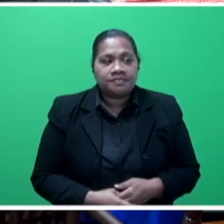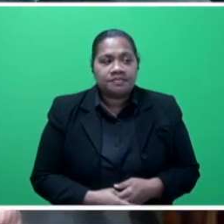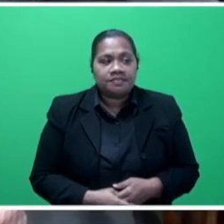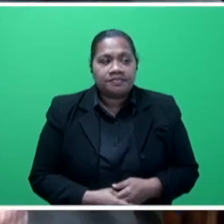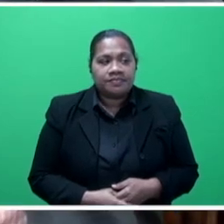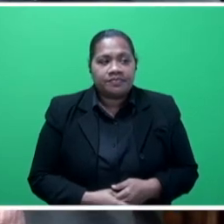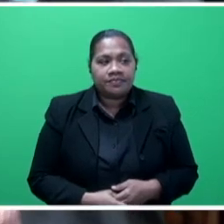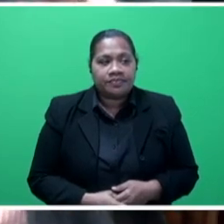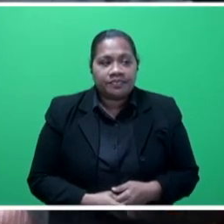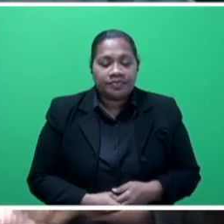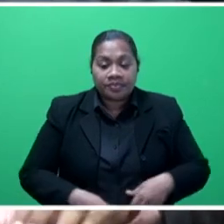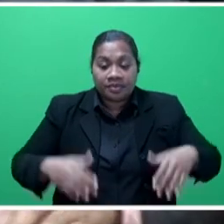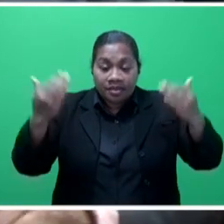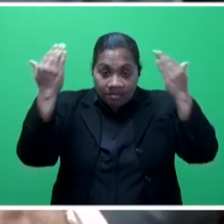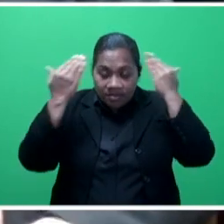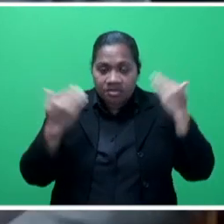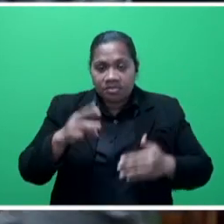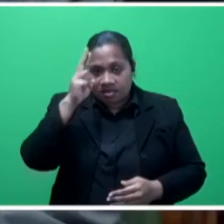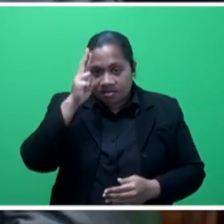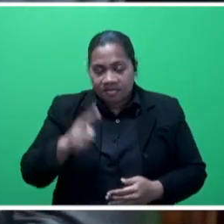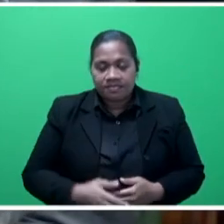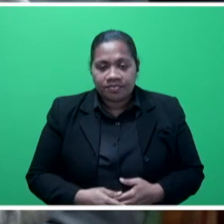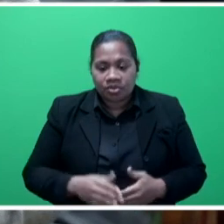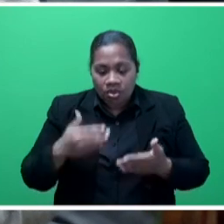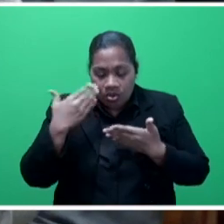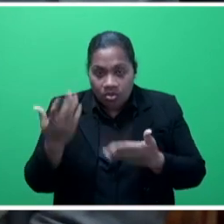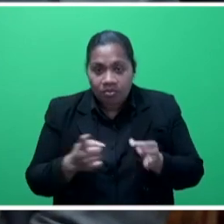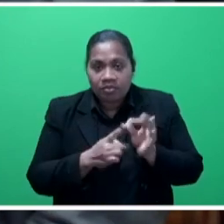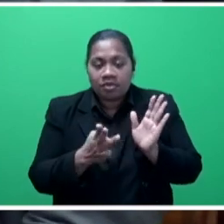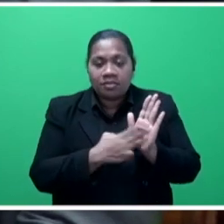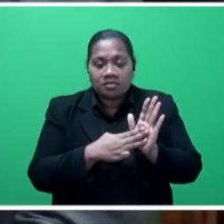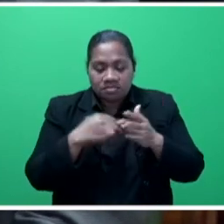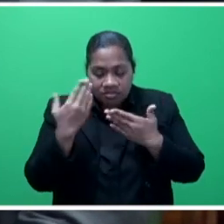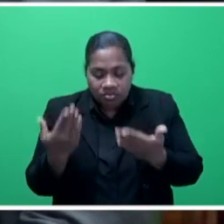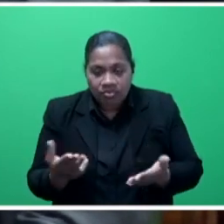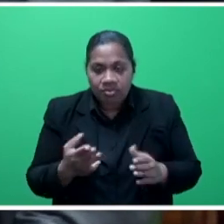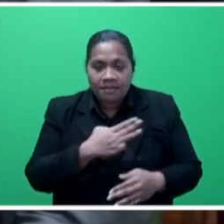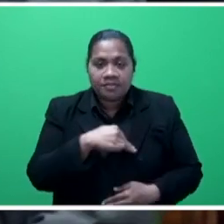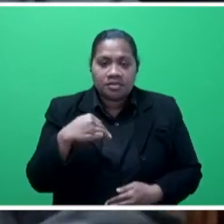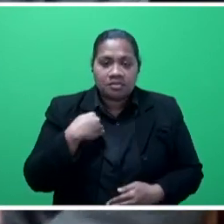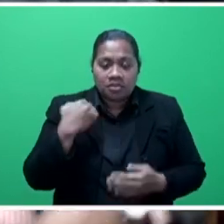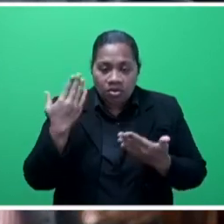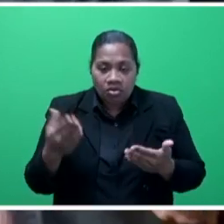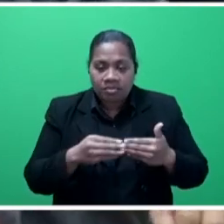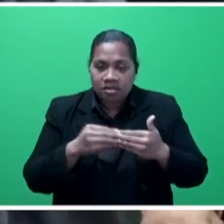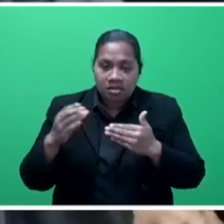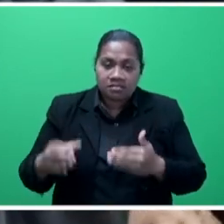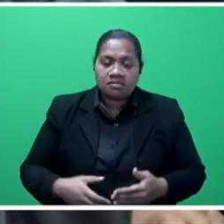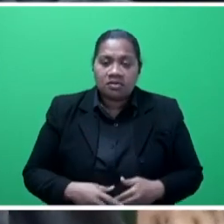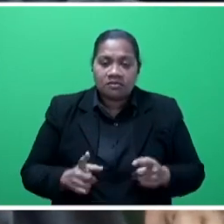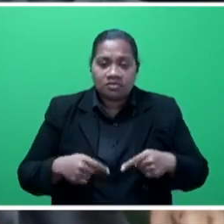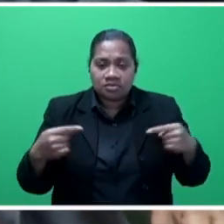Mr. Speaker, sir, Honorable Prime Minister, Honorable Ministers, Honorable Leader of Opposition,